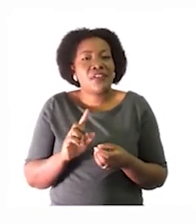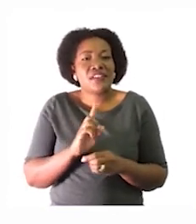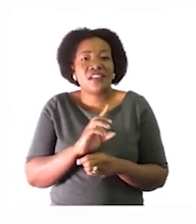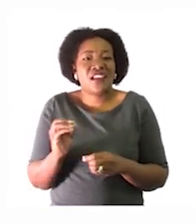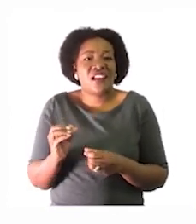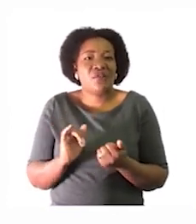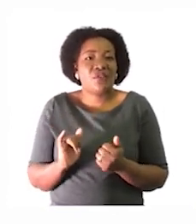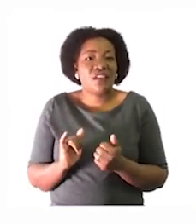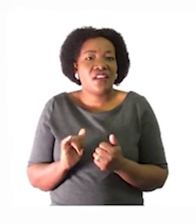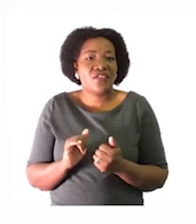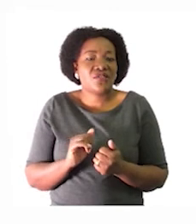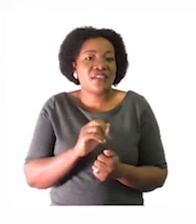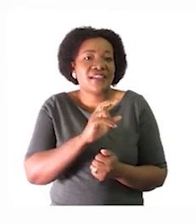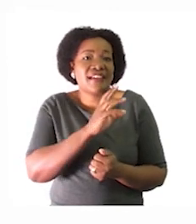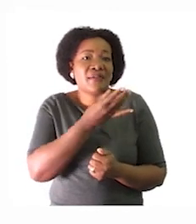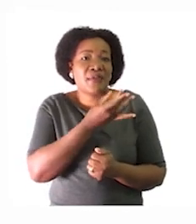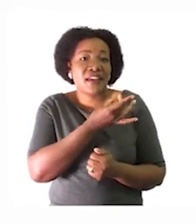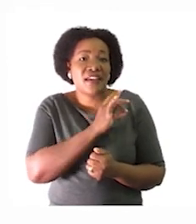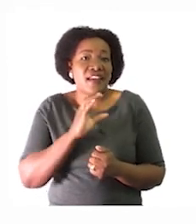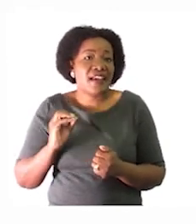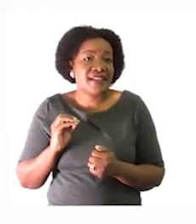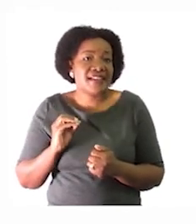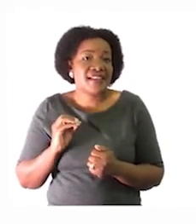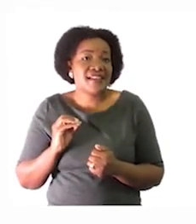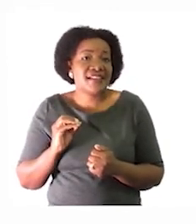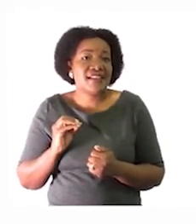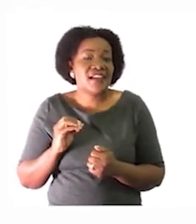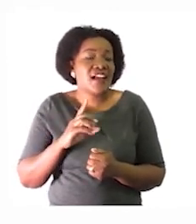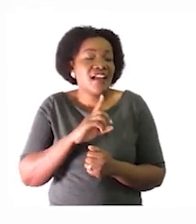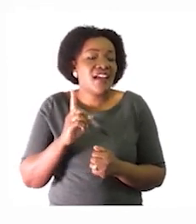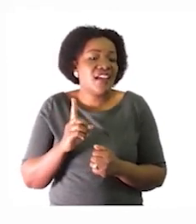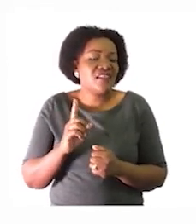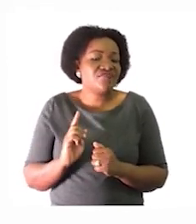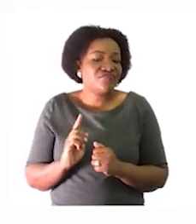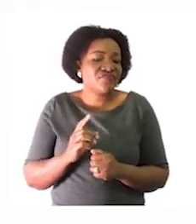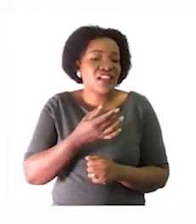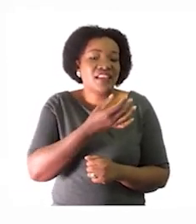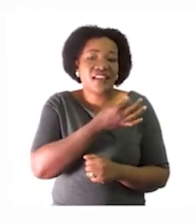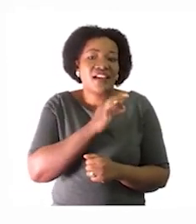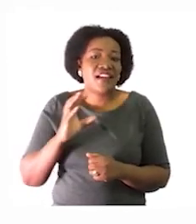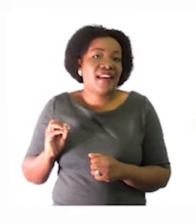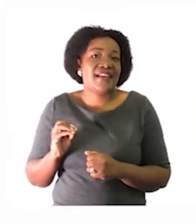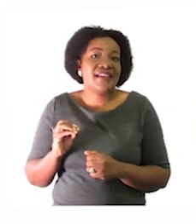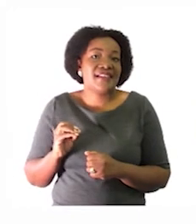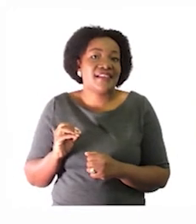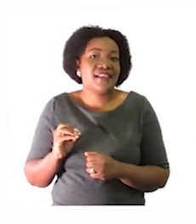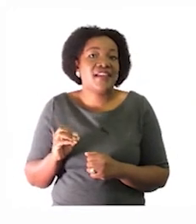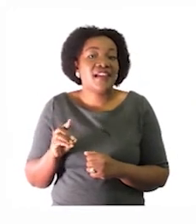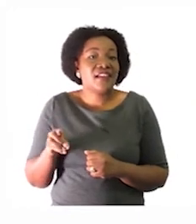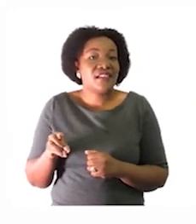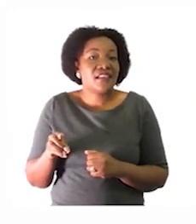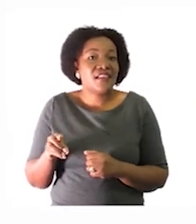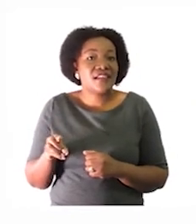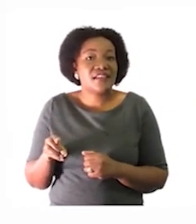find 82? What do you hear first? You hear 80. So you have to write the number 80 and the